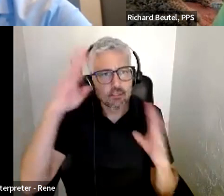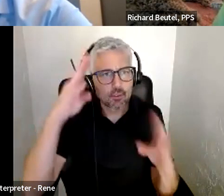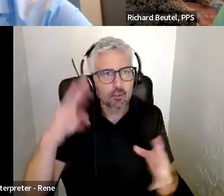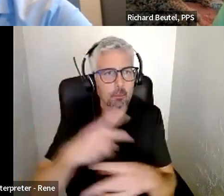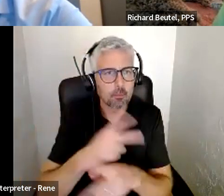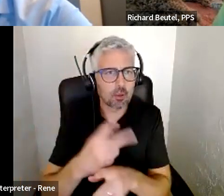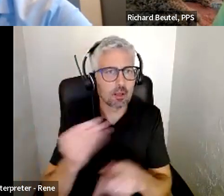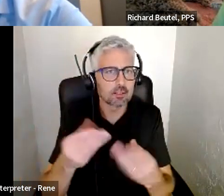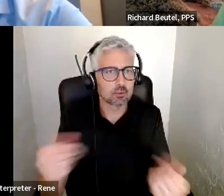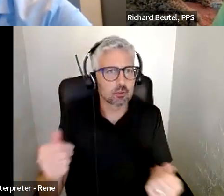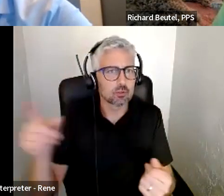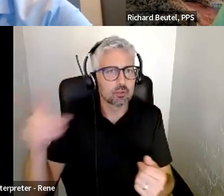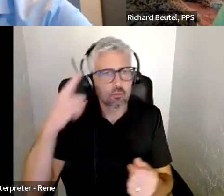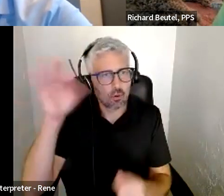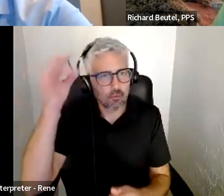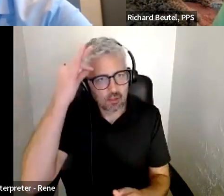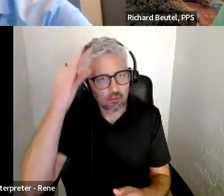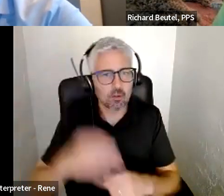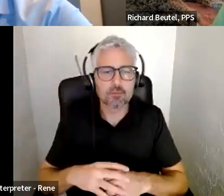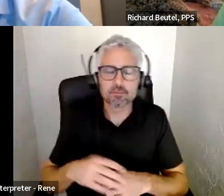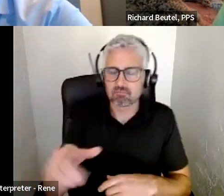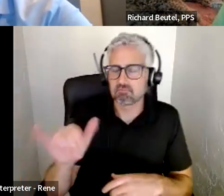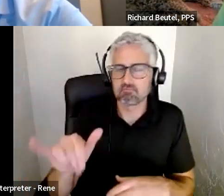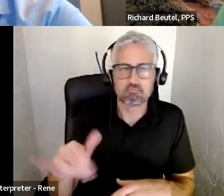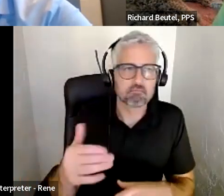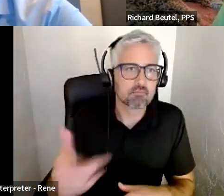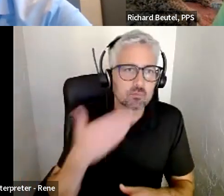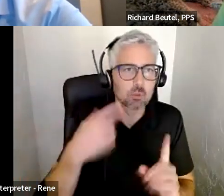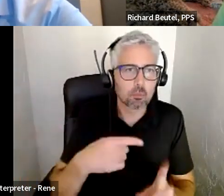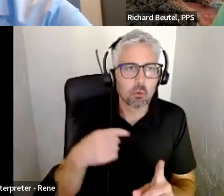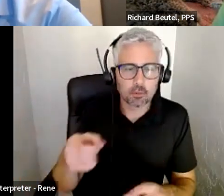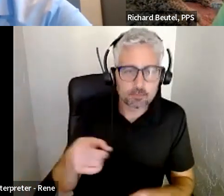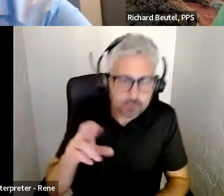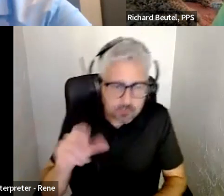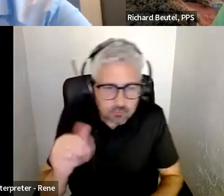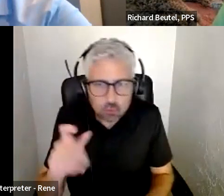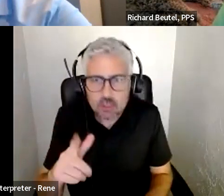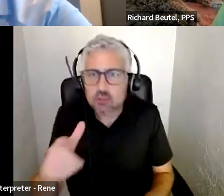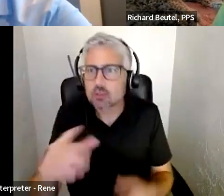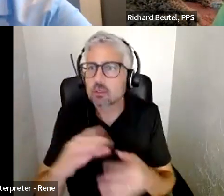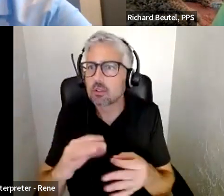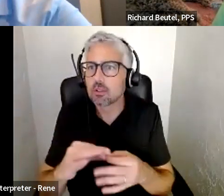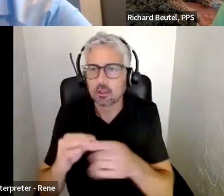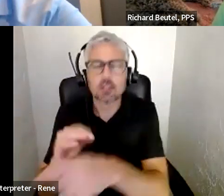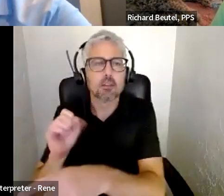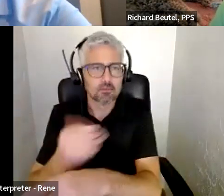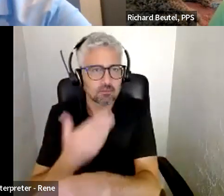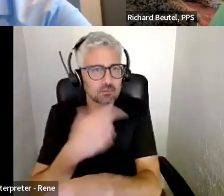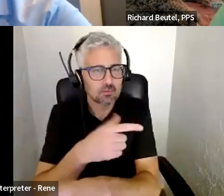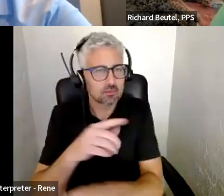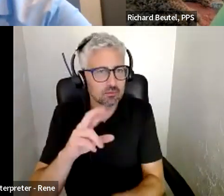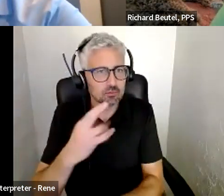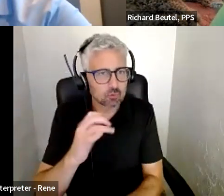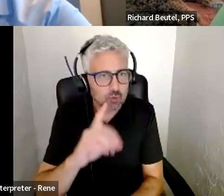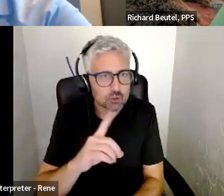government. I think that makes sense. Go ahead, Rachel. Looks like you're going to respond. Yeah, and thank you, Richard and Nigel, for those